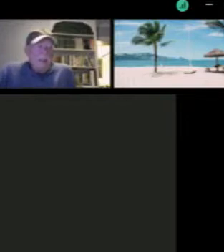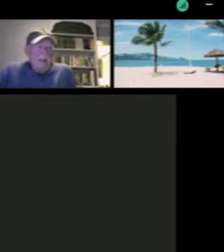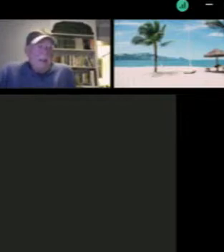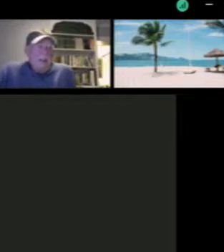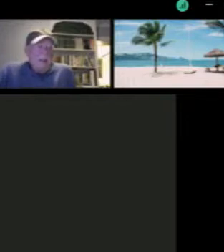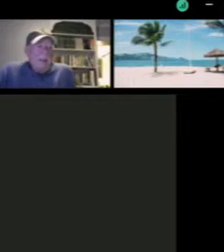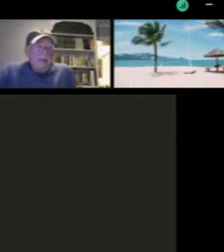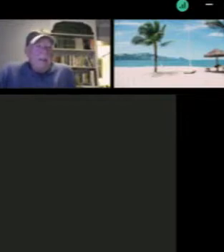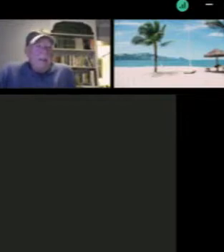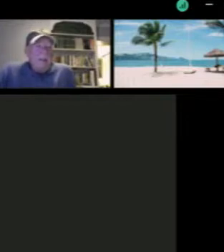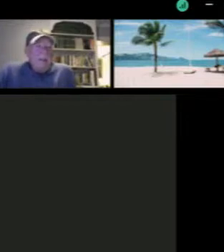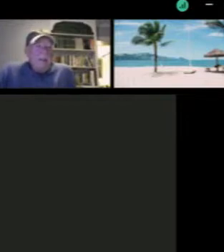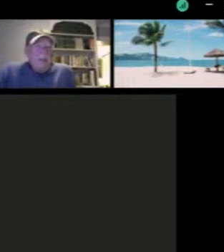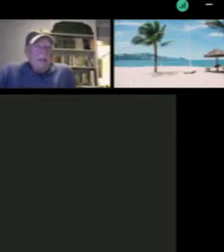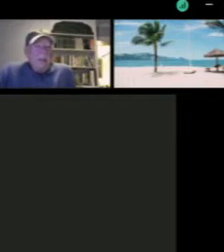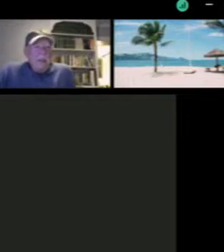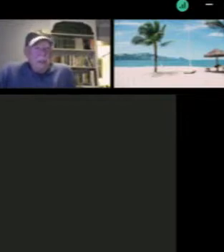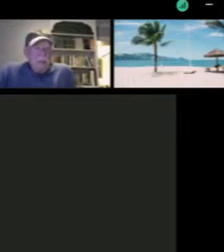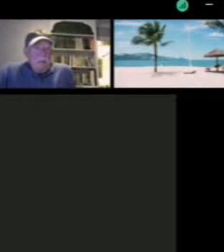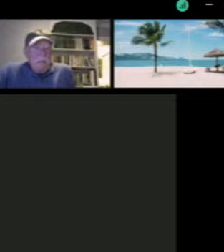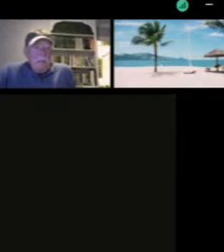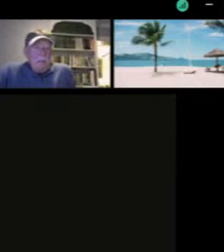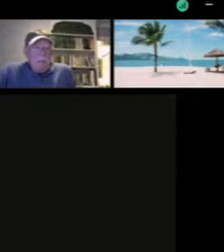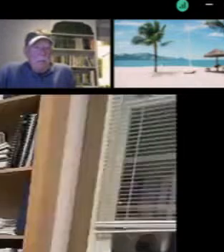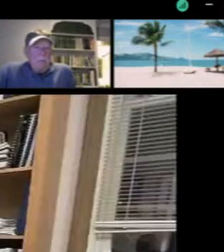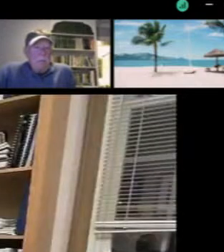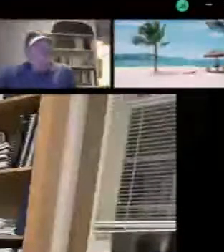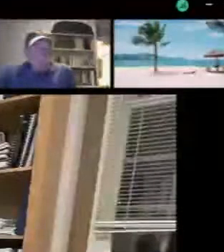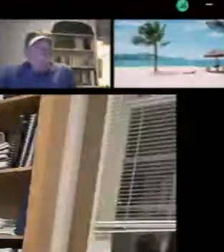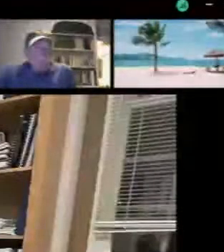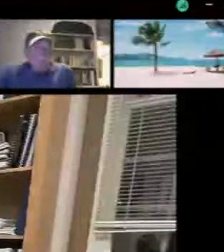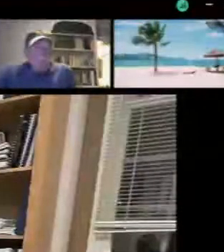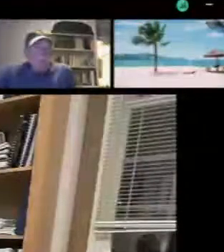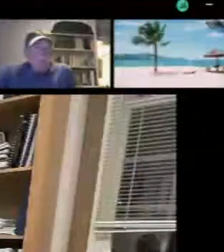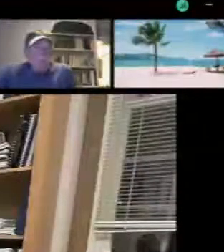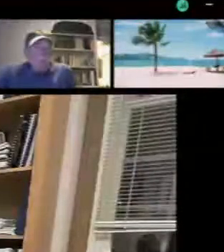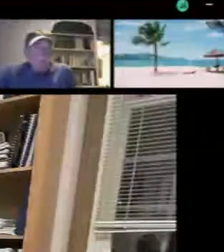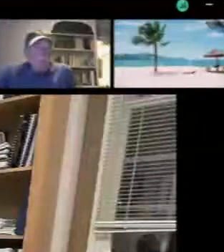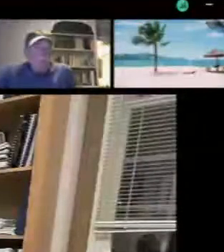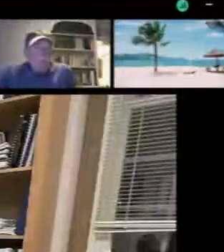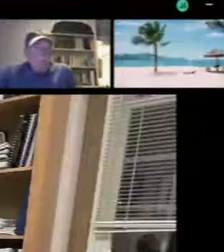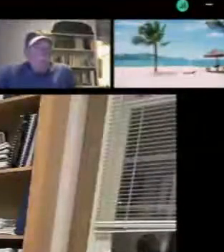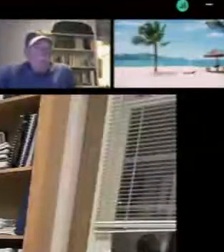Well, thank you. I appreciate everybody's time. Joe.